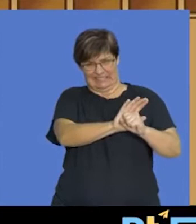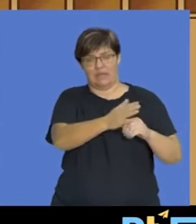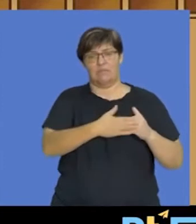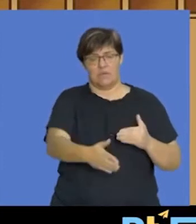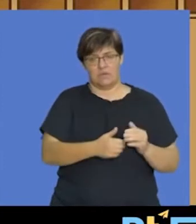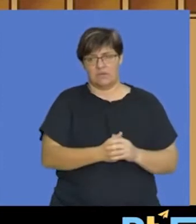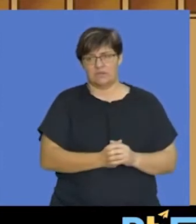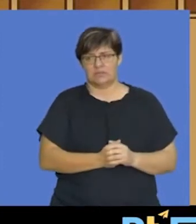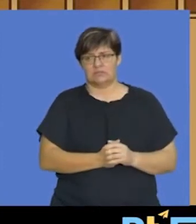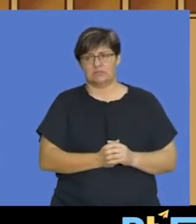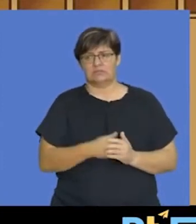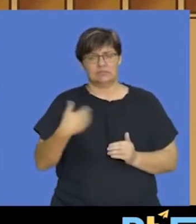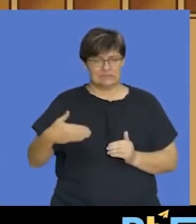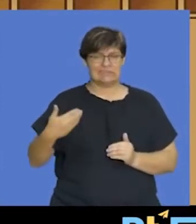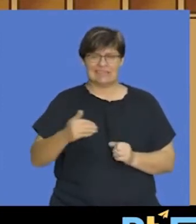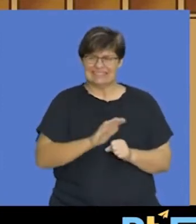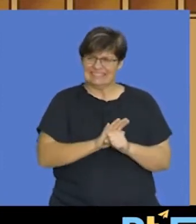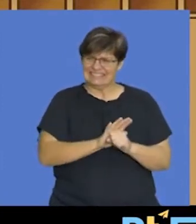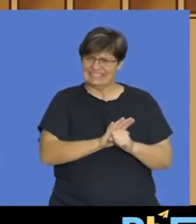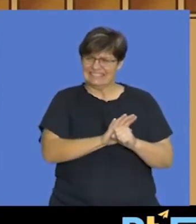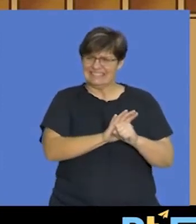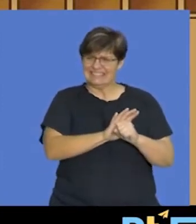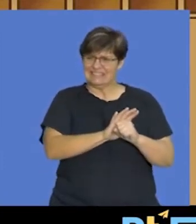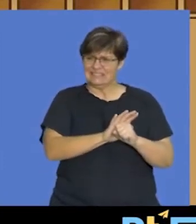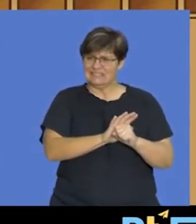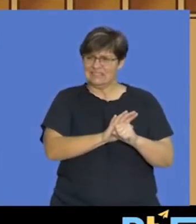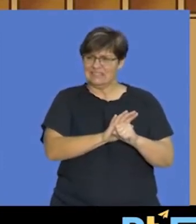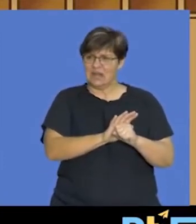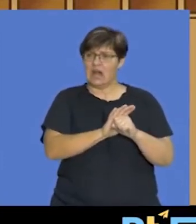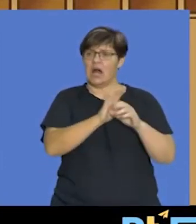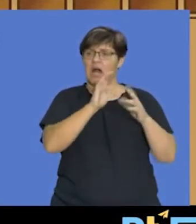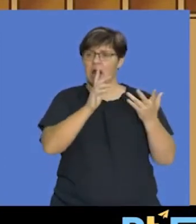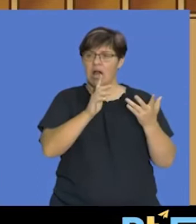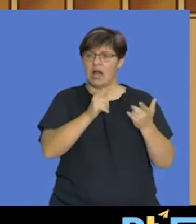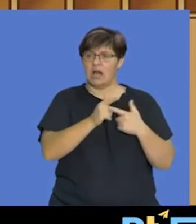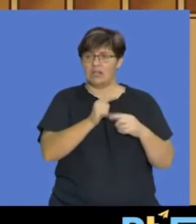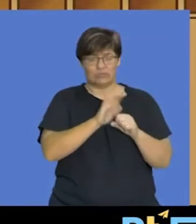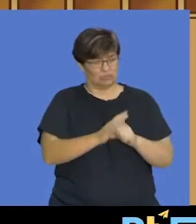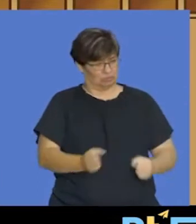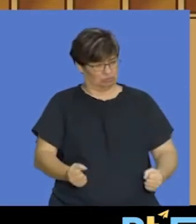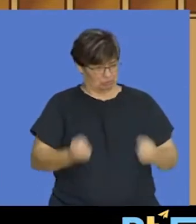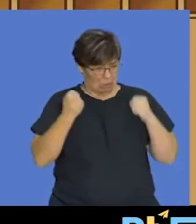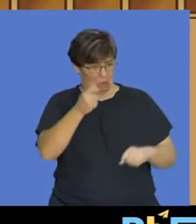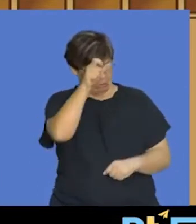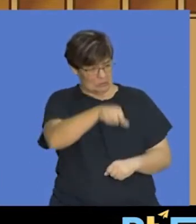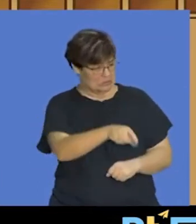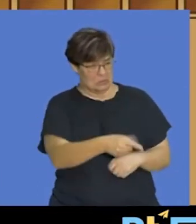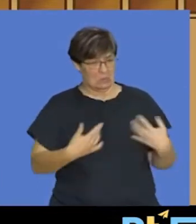move. And it goes and it goes and it goes and it goes. Oh, look. Eventually, this is a very strong